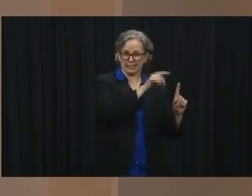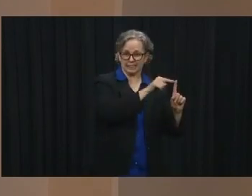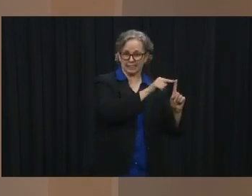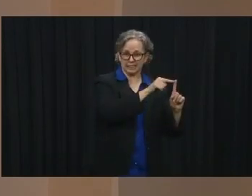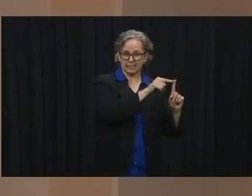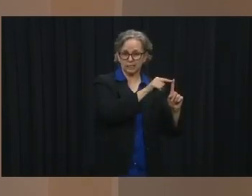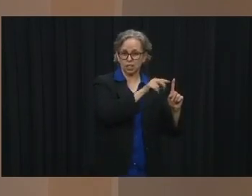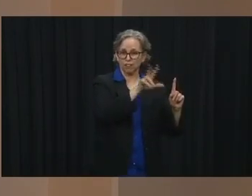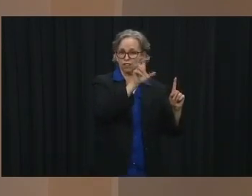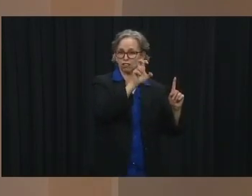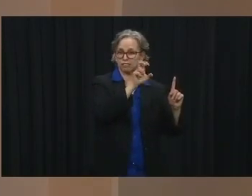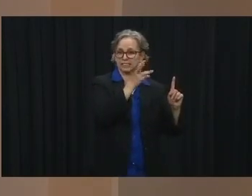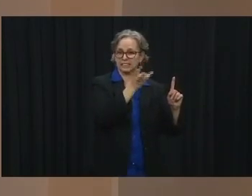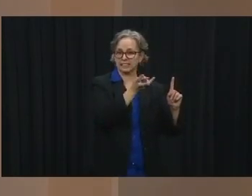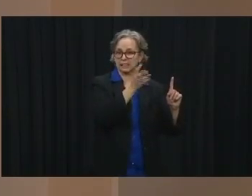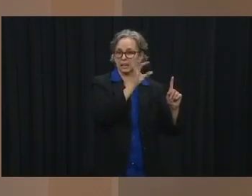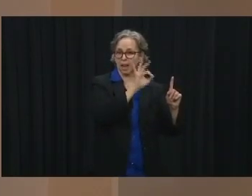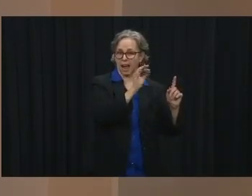369,594. So as you can see,